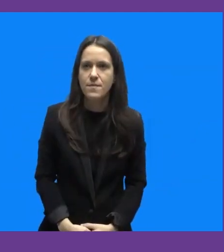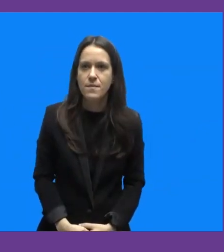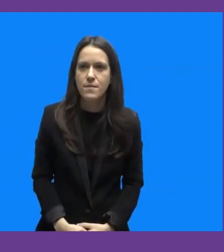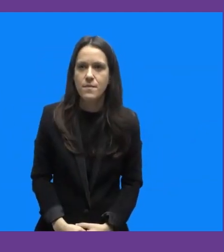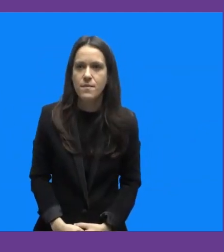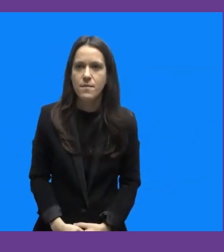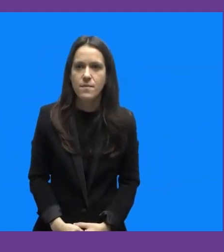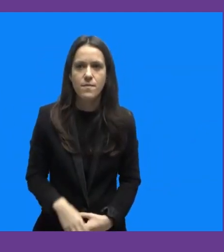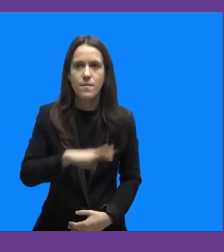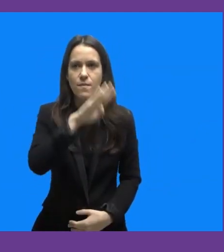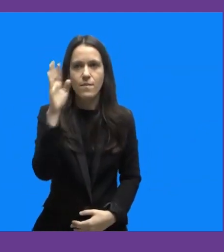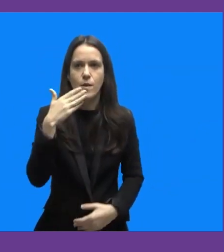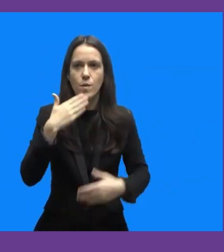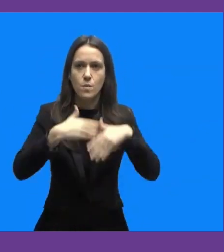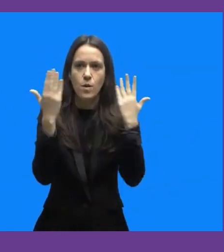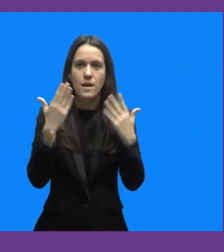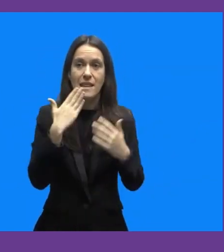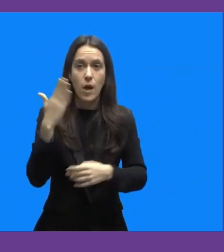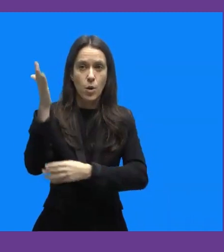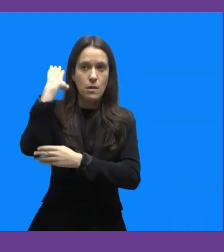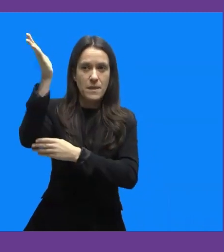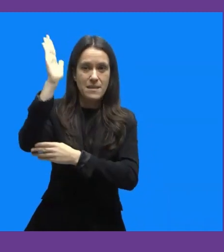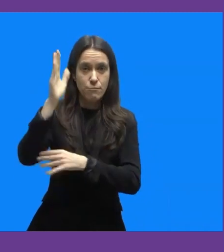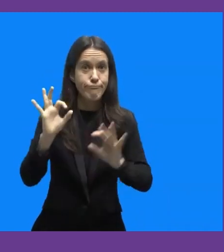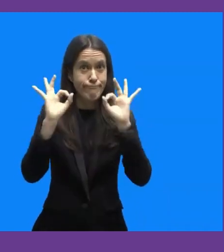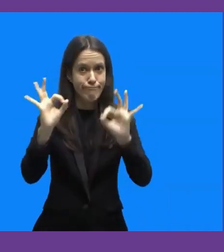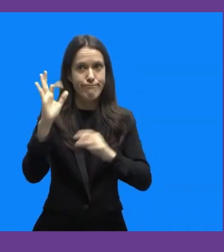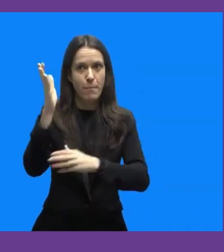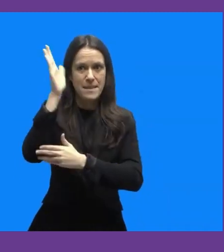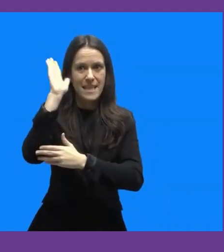add to this relevant question